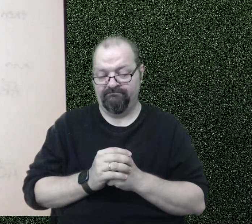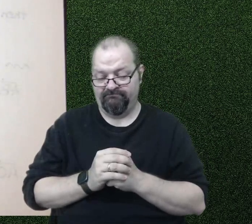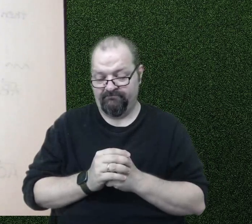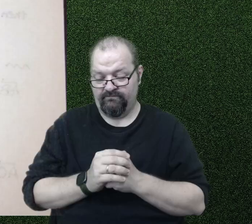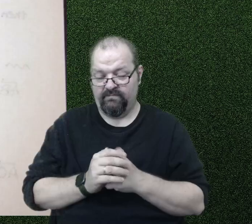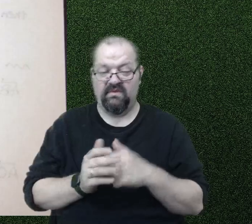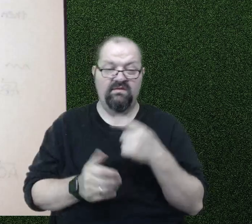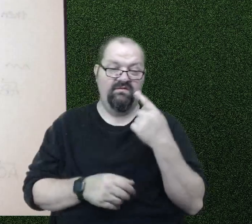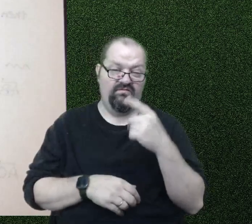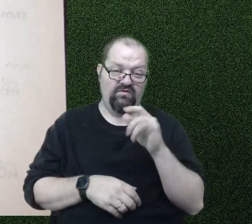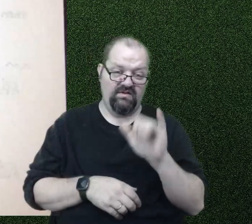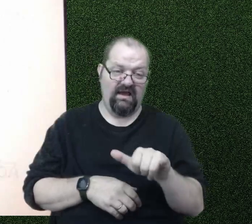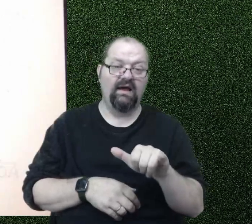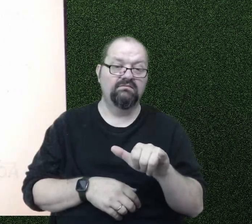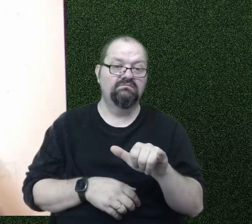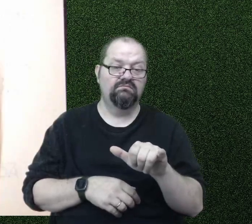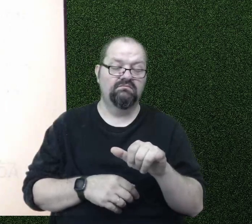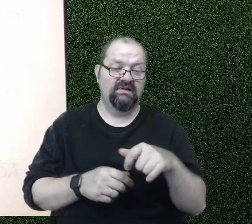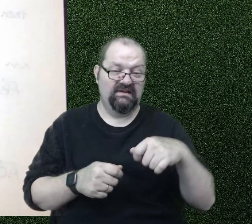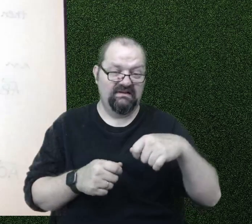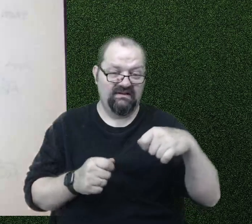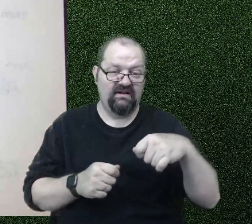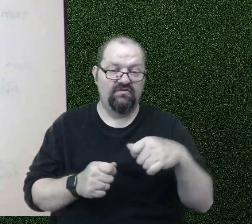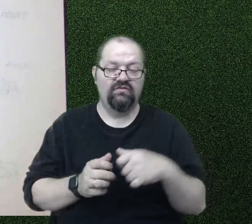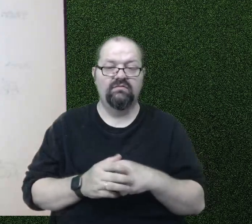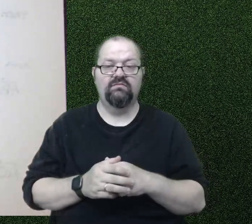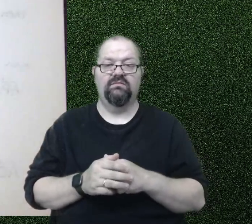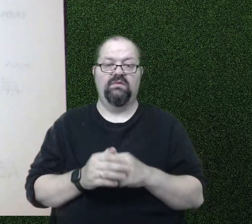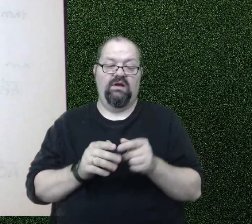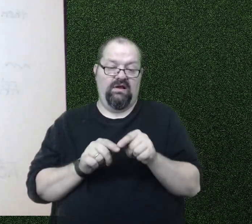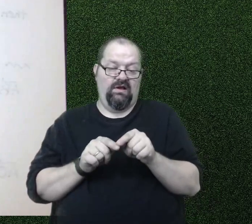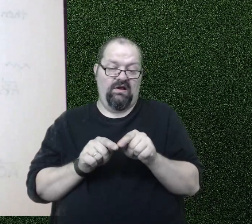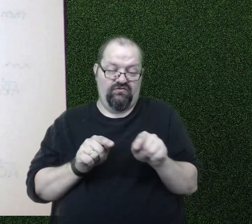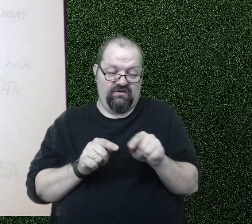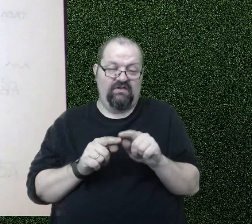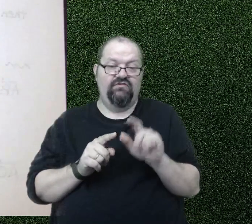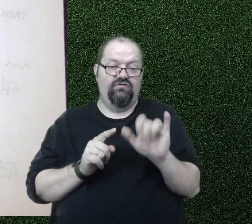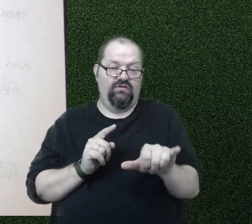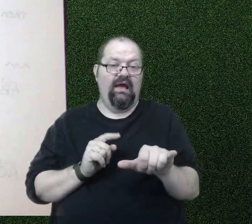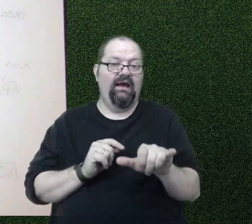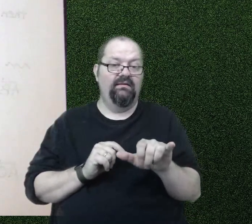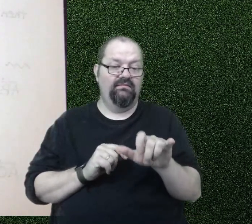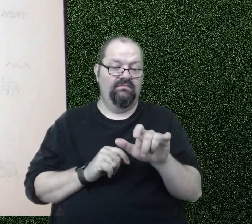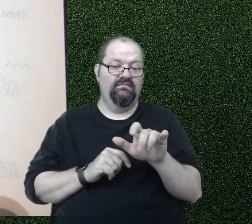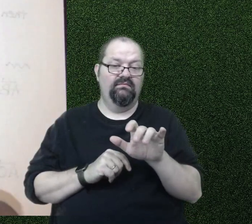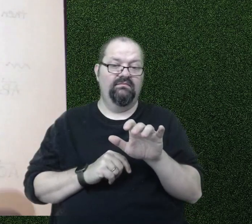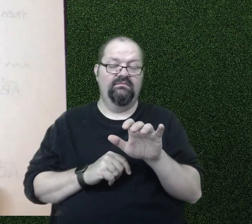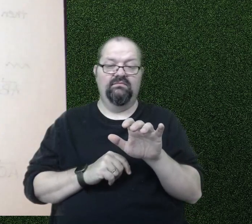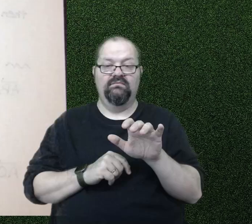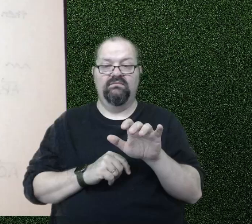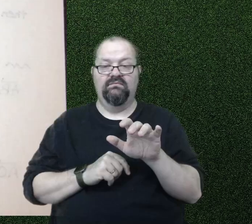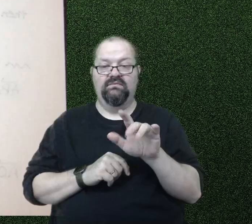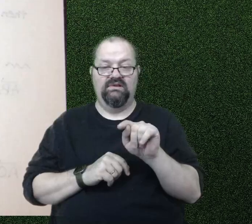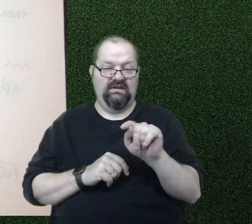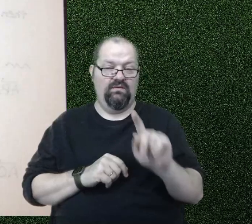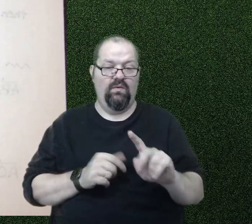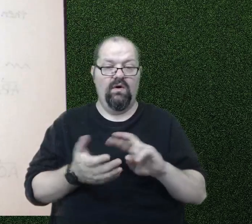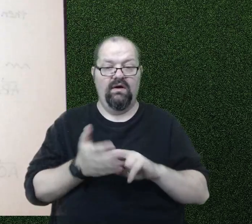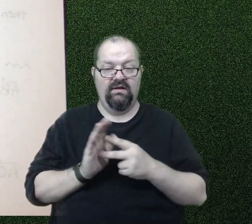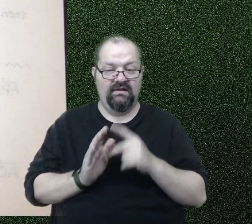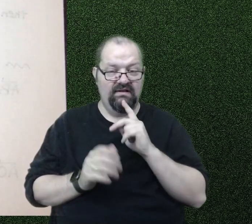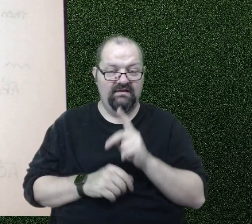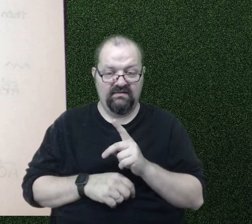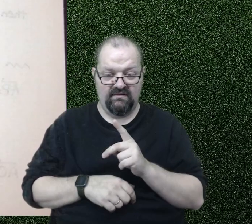of that tension, that's adjacent to the 59. It's going to be whatever the magnitude is, which I don't know,